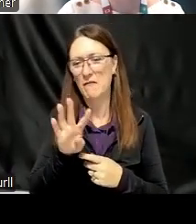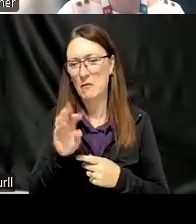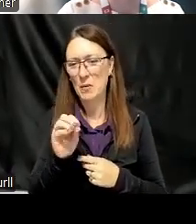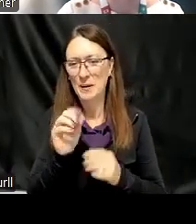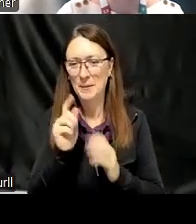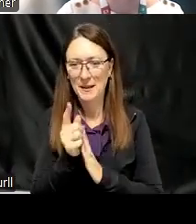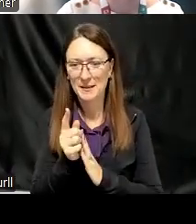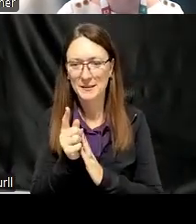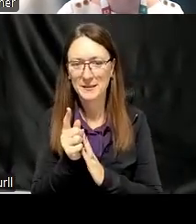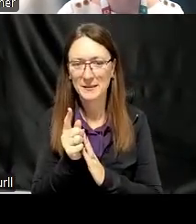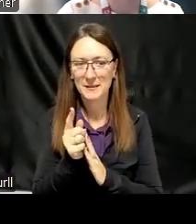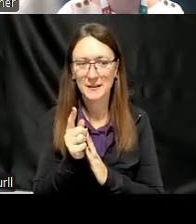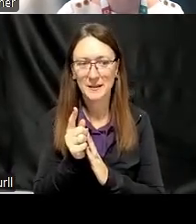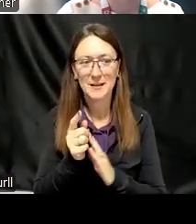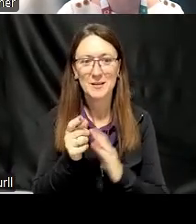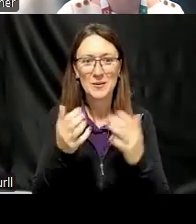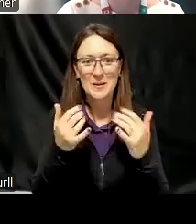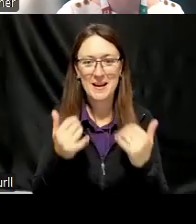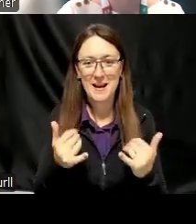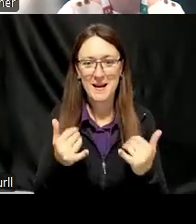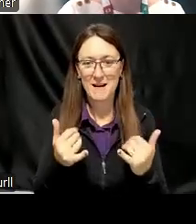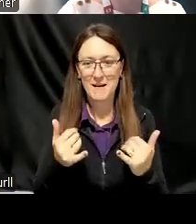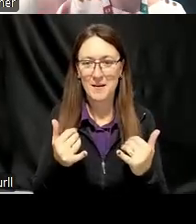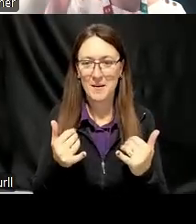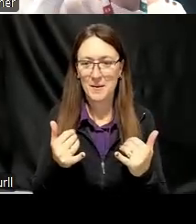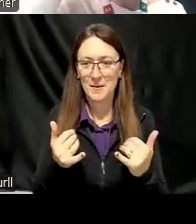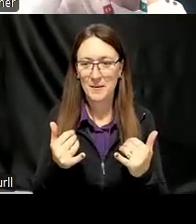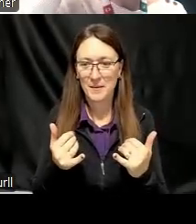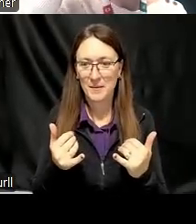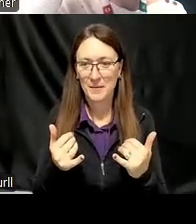so I will